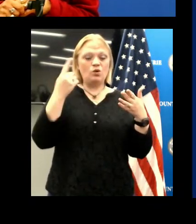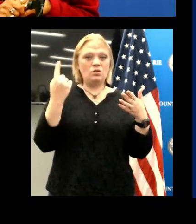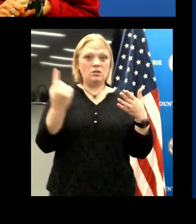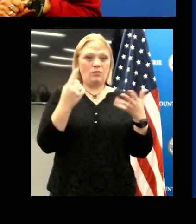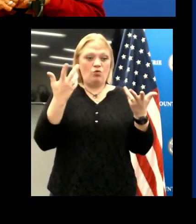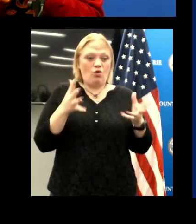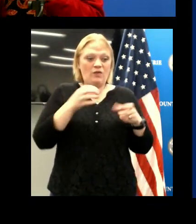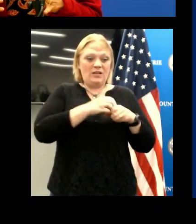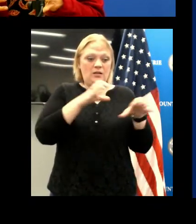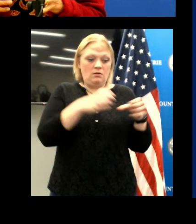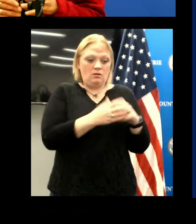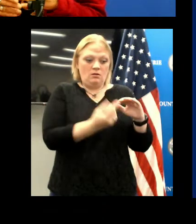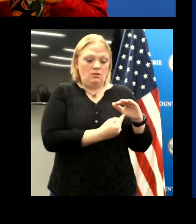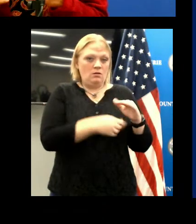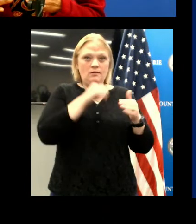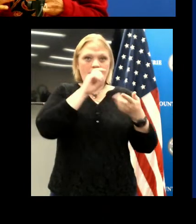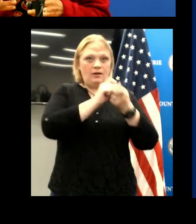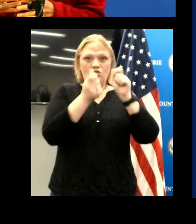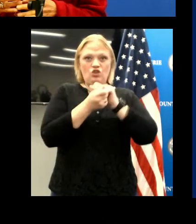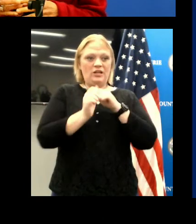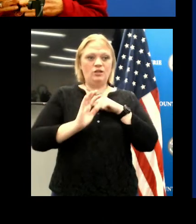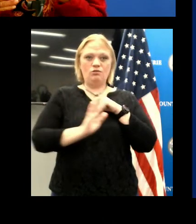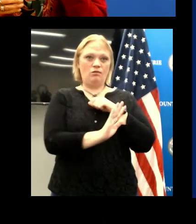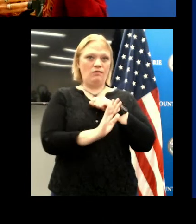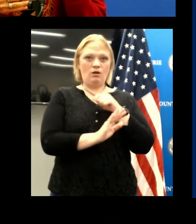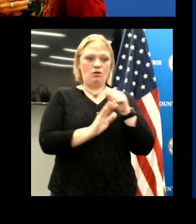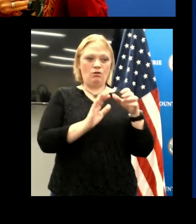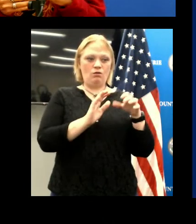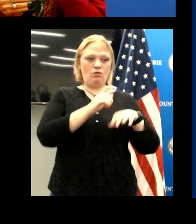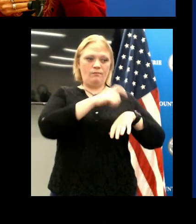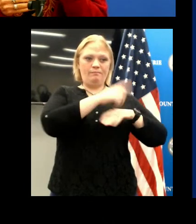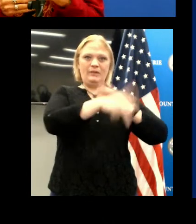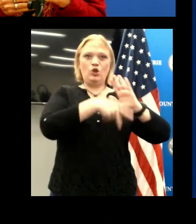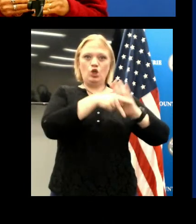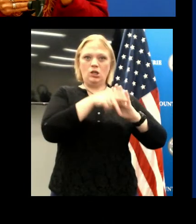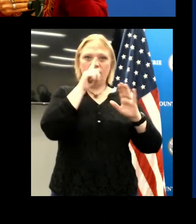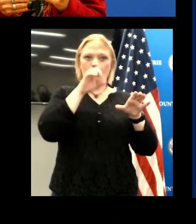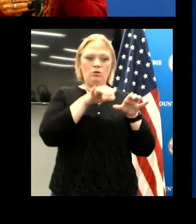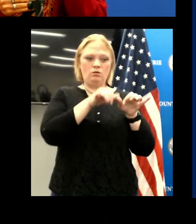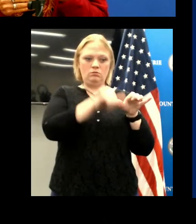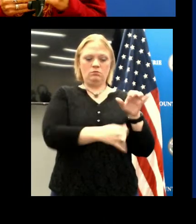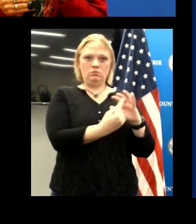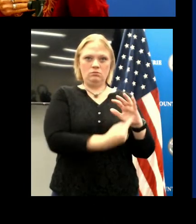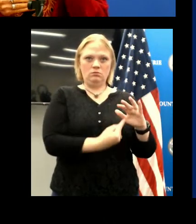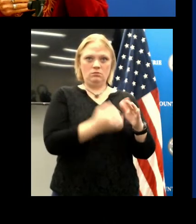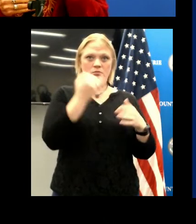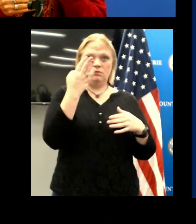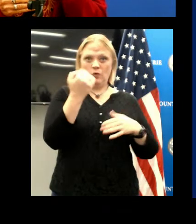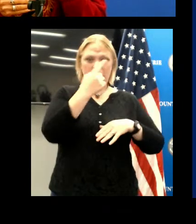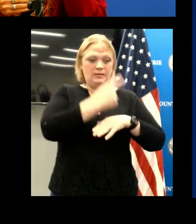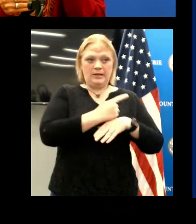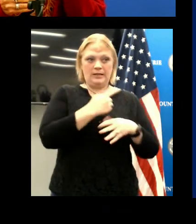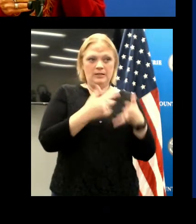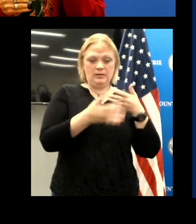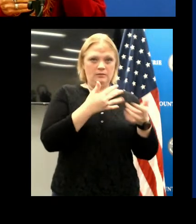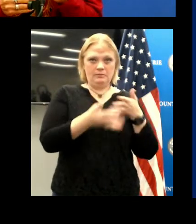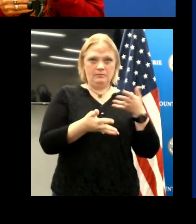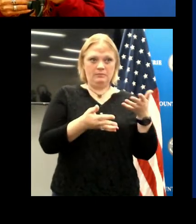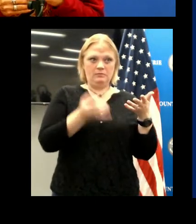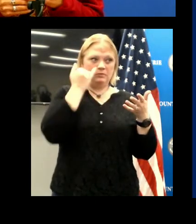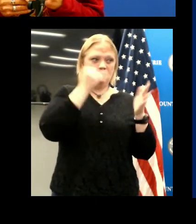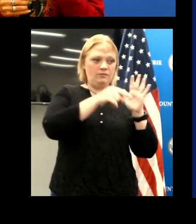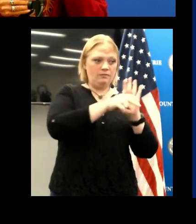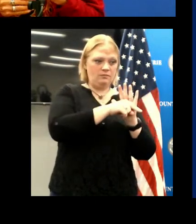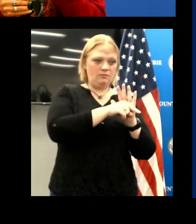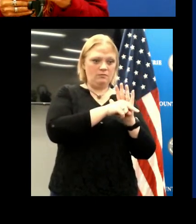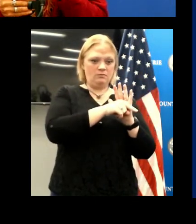in quarantine is not going to change their quarantine period. If they're in quarantine for 14 days, whether they have if they have a negative